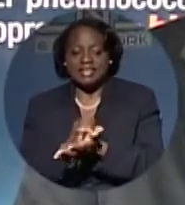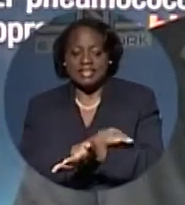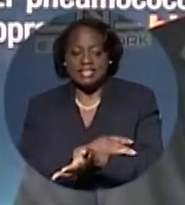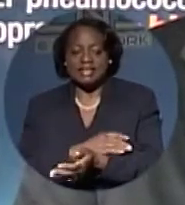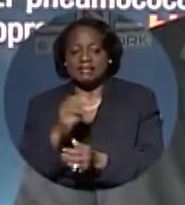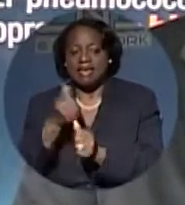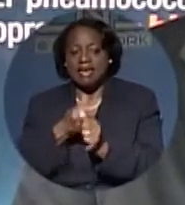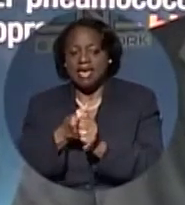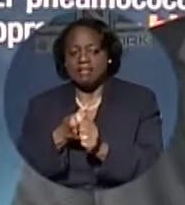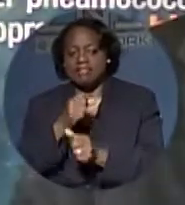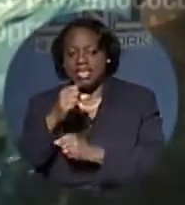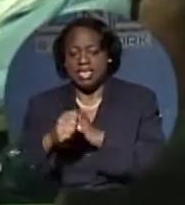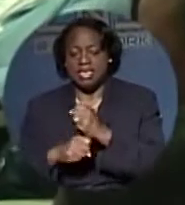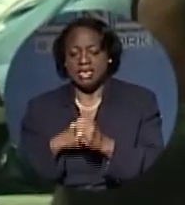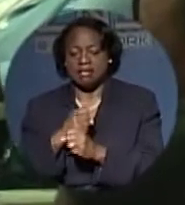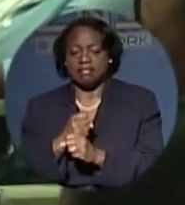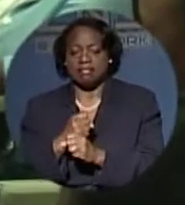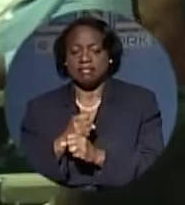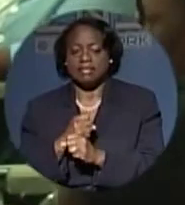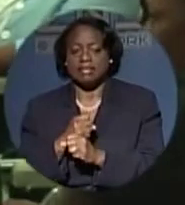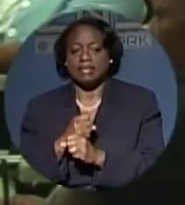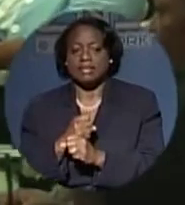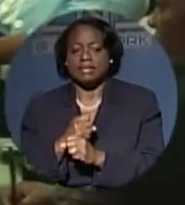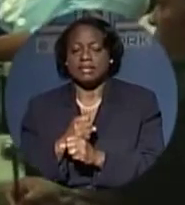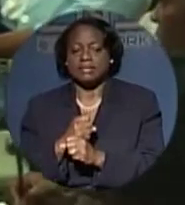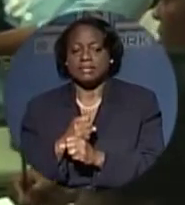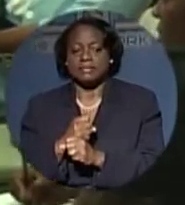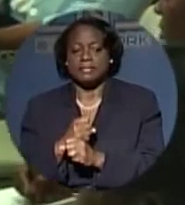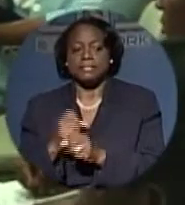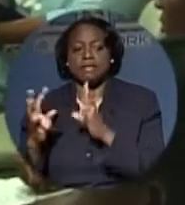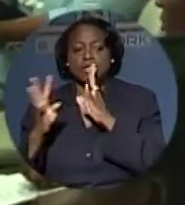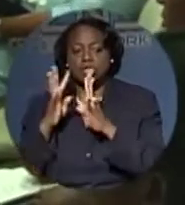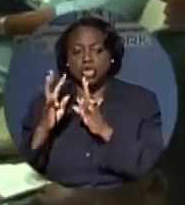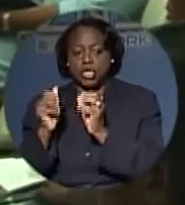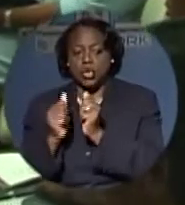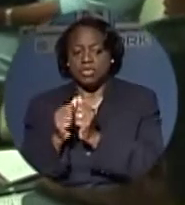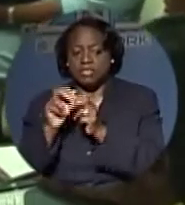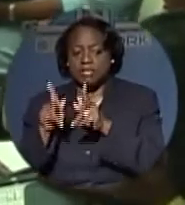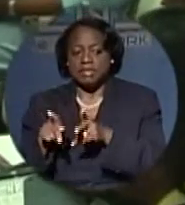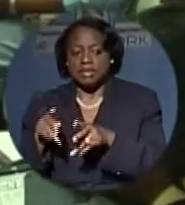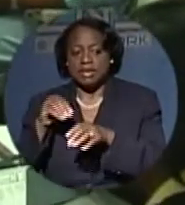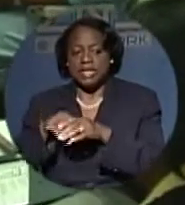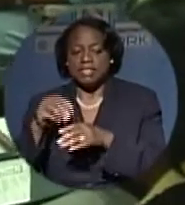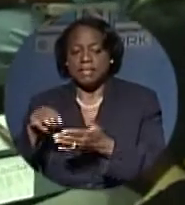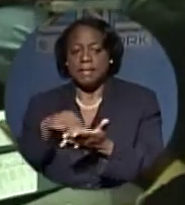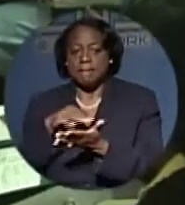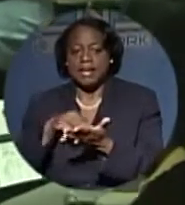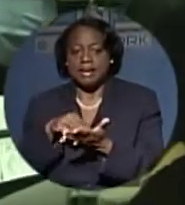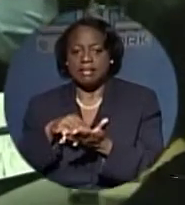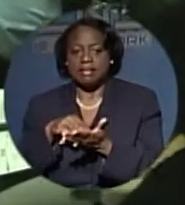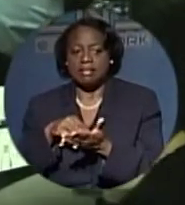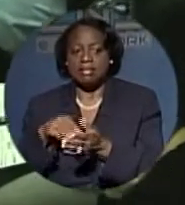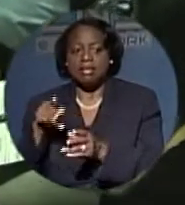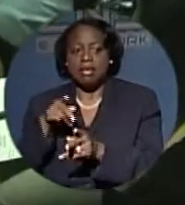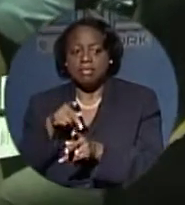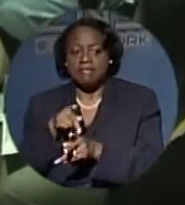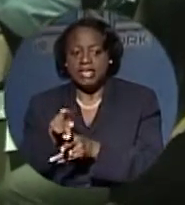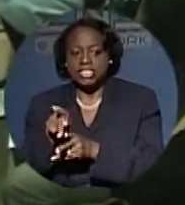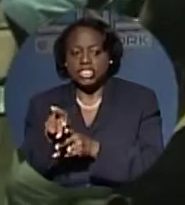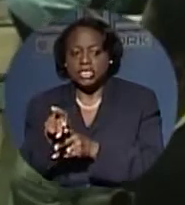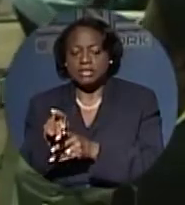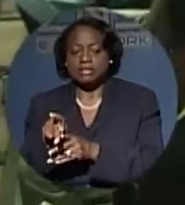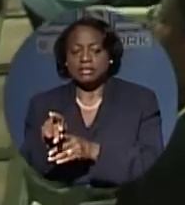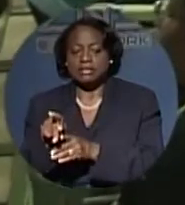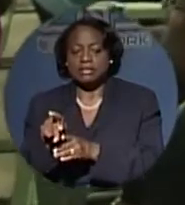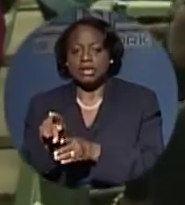in terms of preventing that. Well, speaking with stakeholders in the medical profession during a recent forum, Dr. Minnis also advised